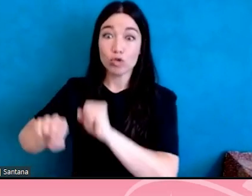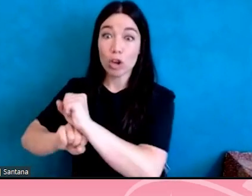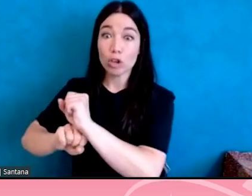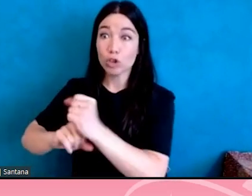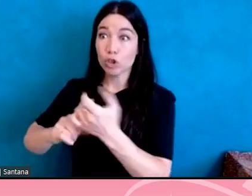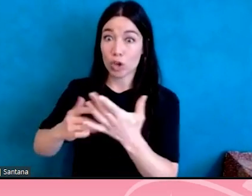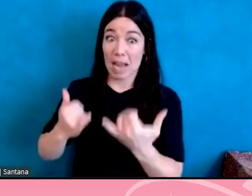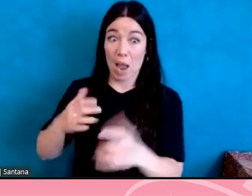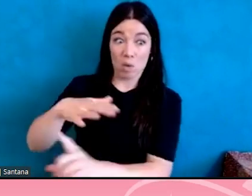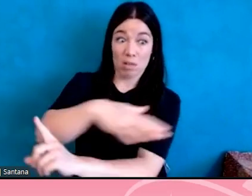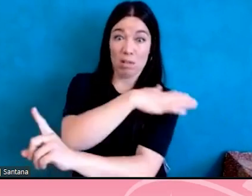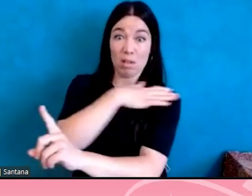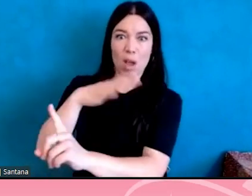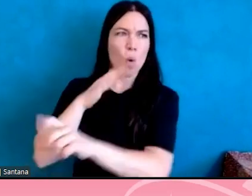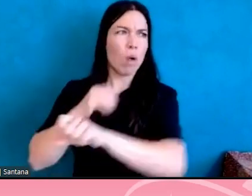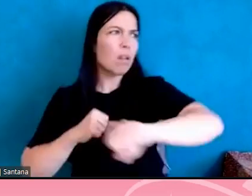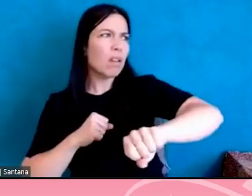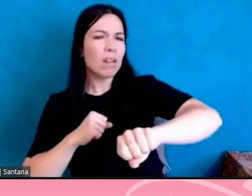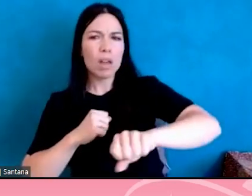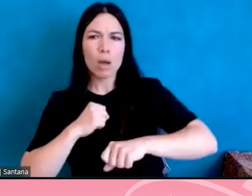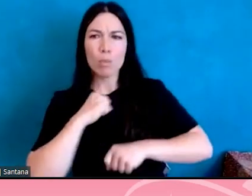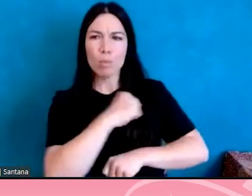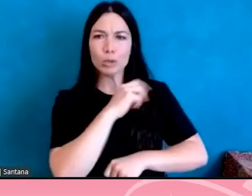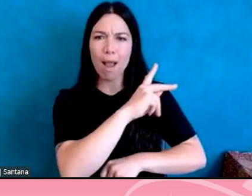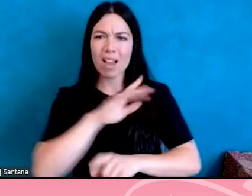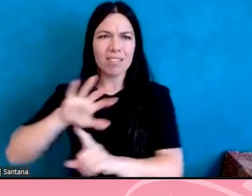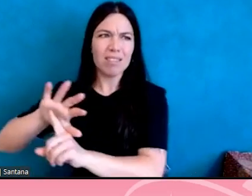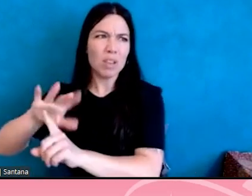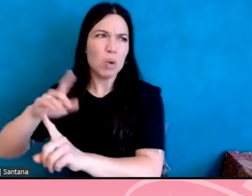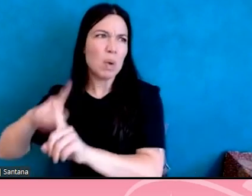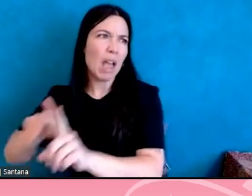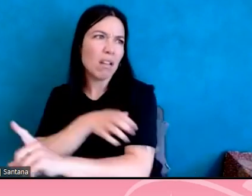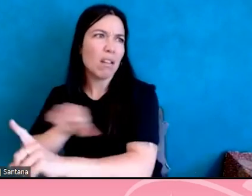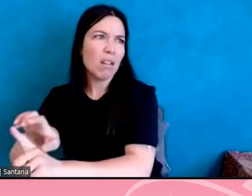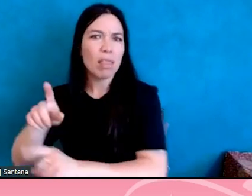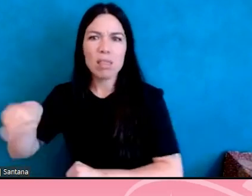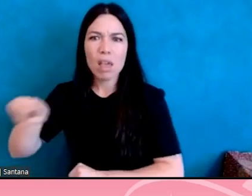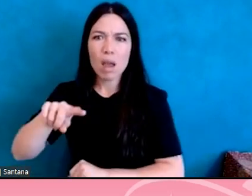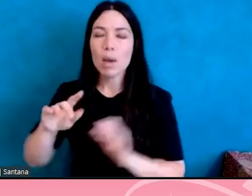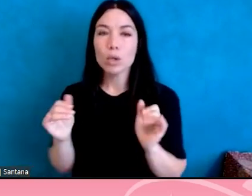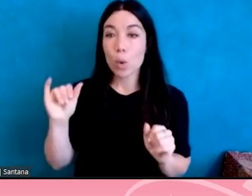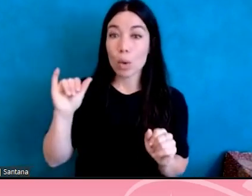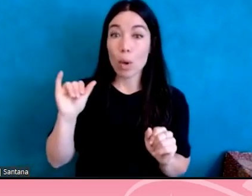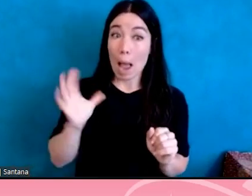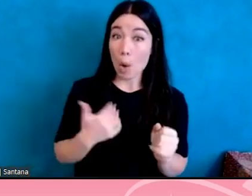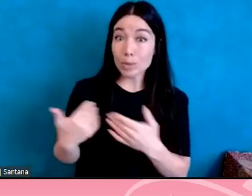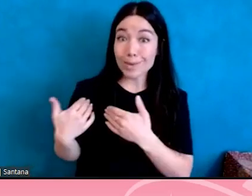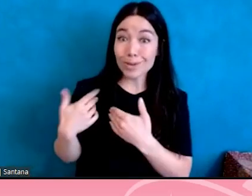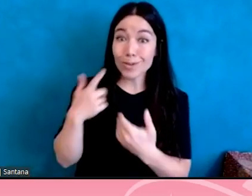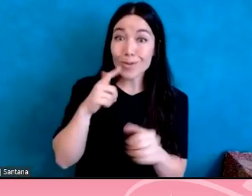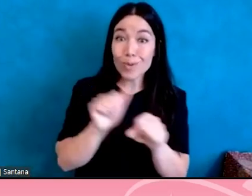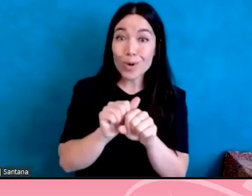back. So part of our responsibility, if we choose to do this work, is to help people in these